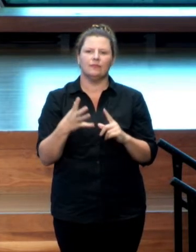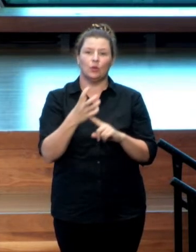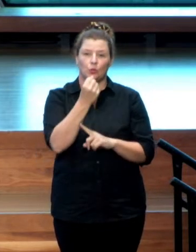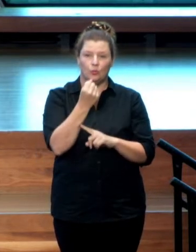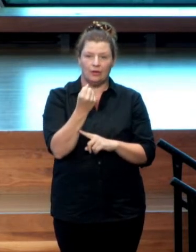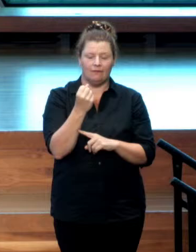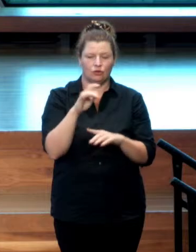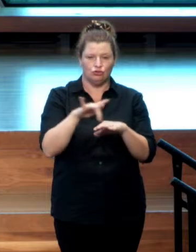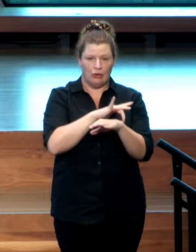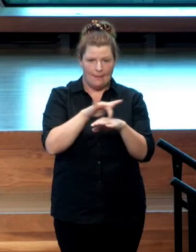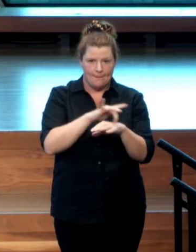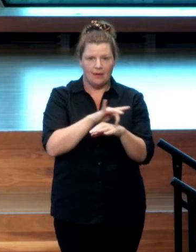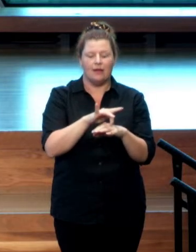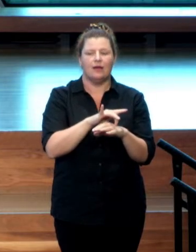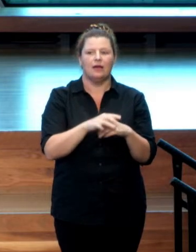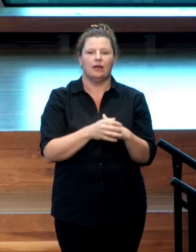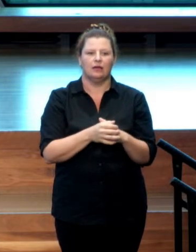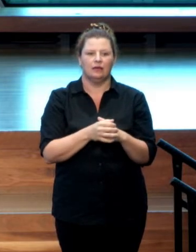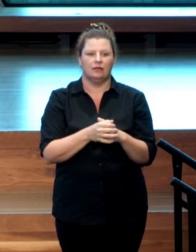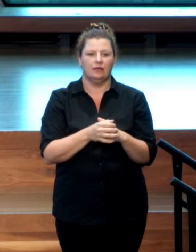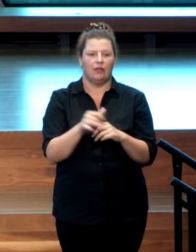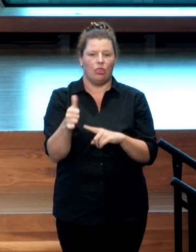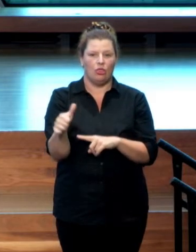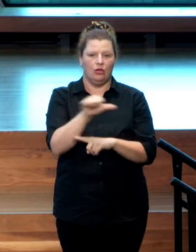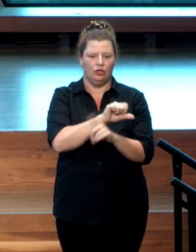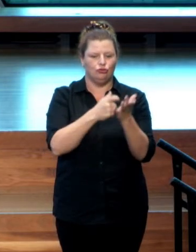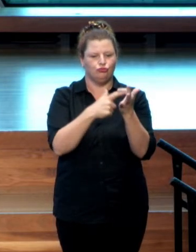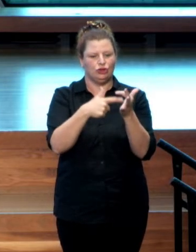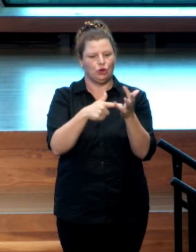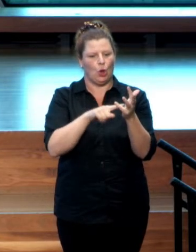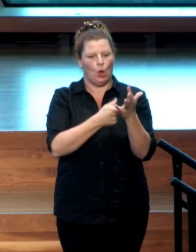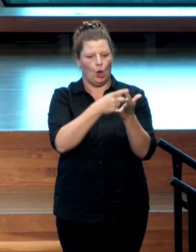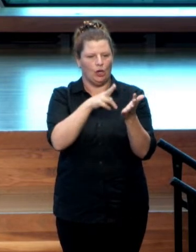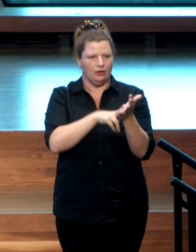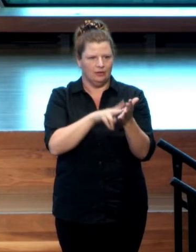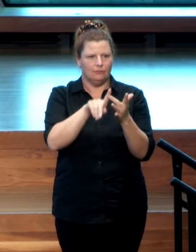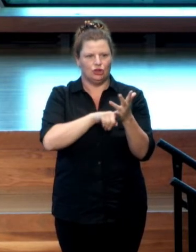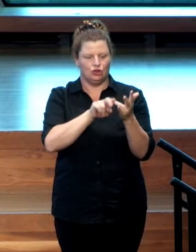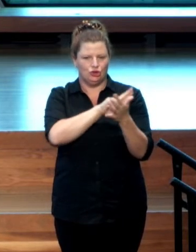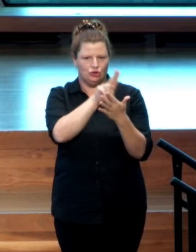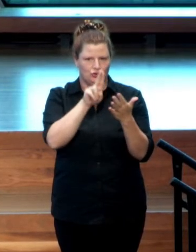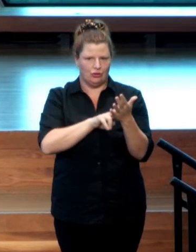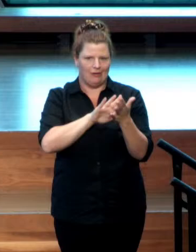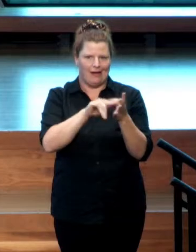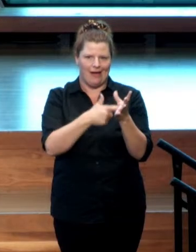the prize for drama is The Return by John Harvey.